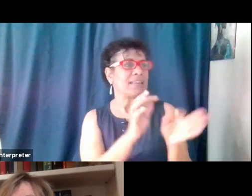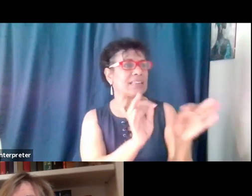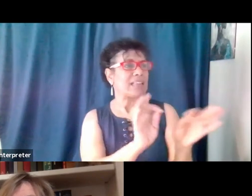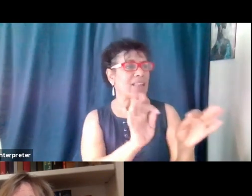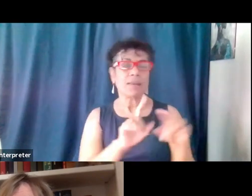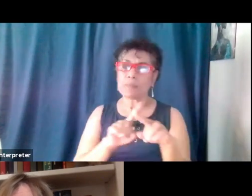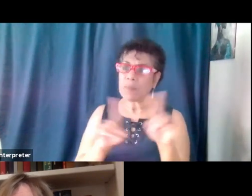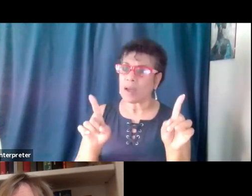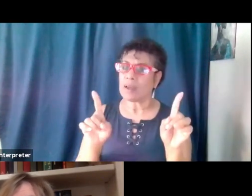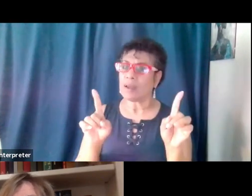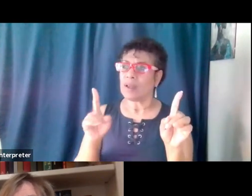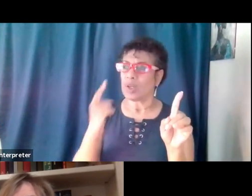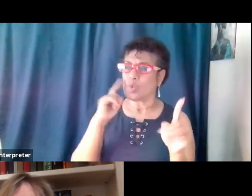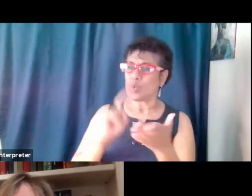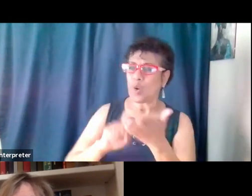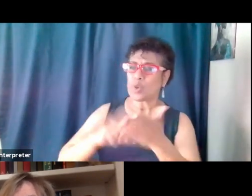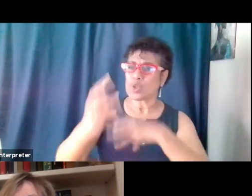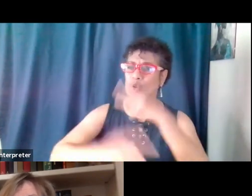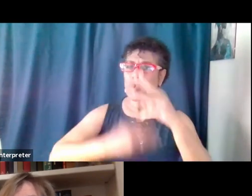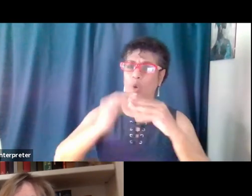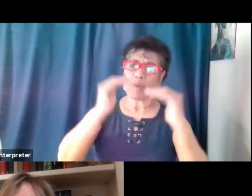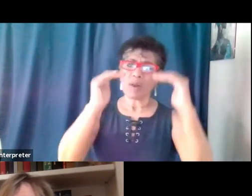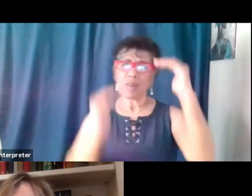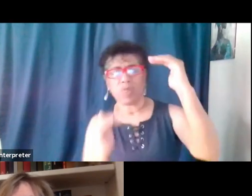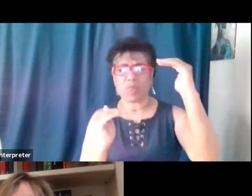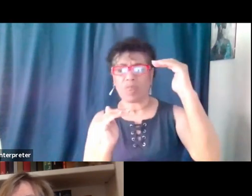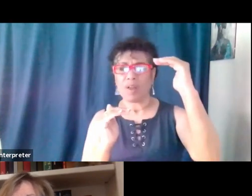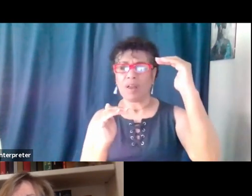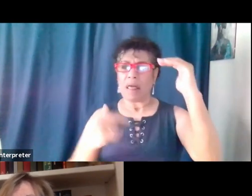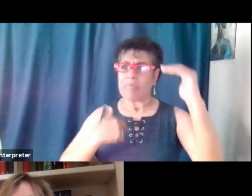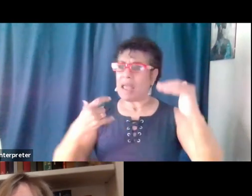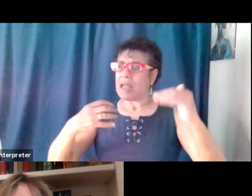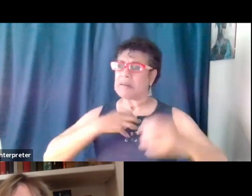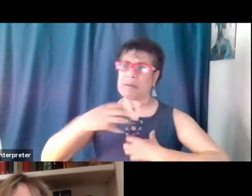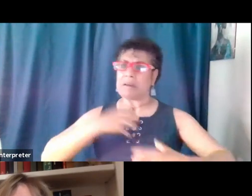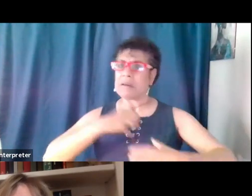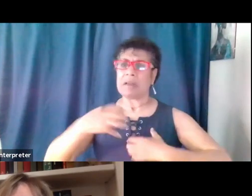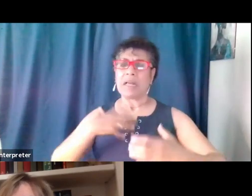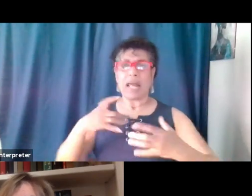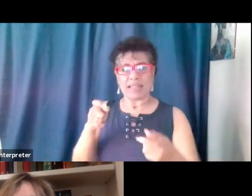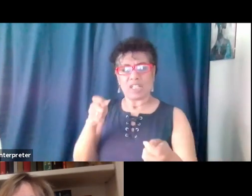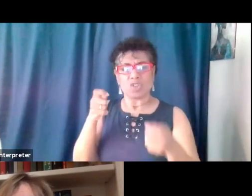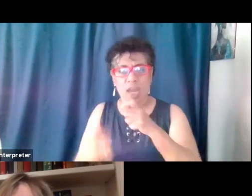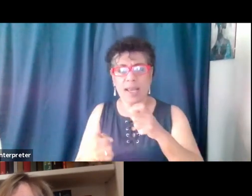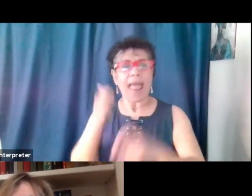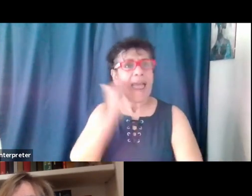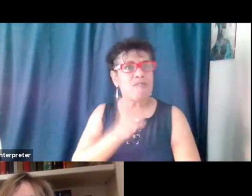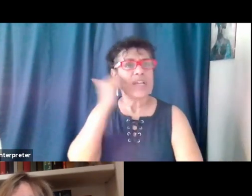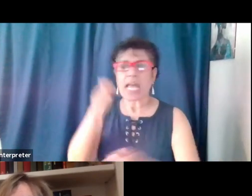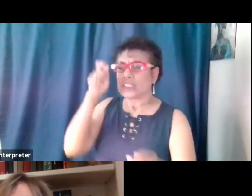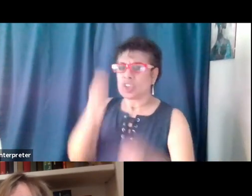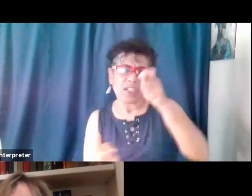are inequities that are being shouted about and changed daily. And